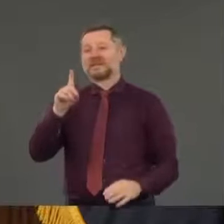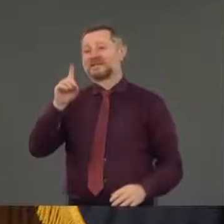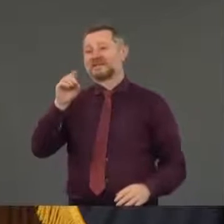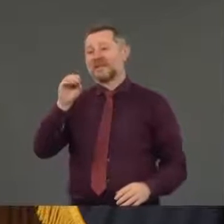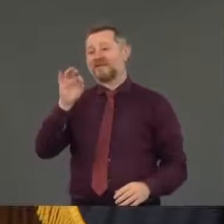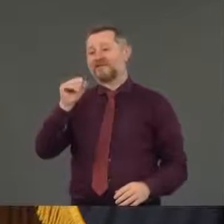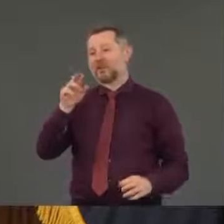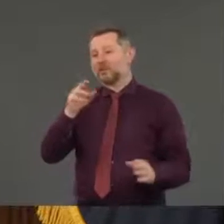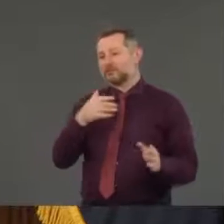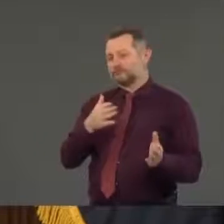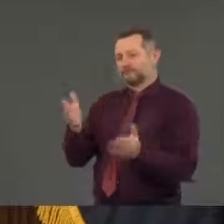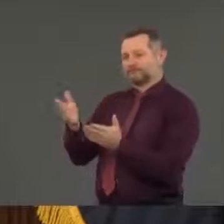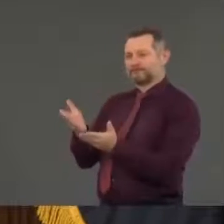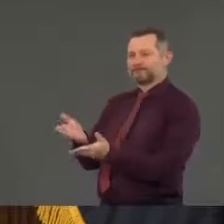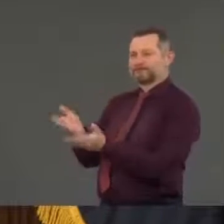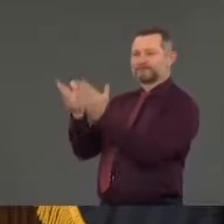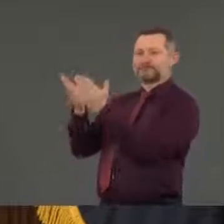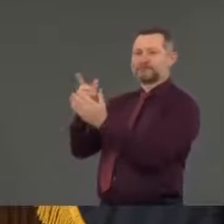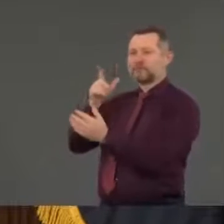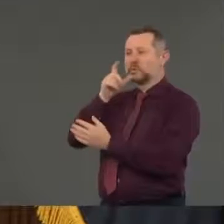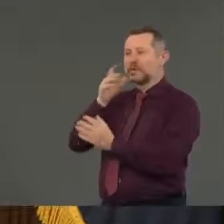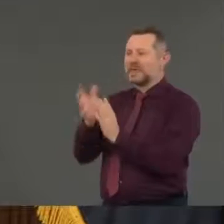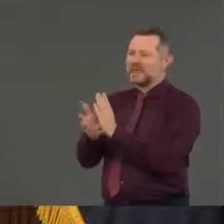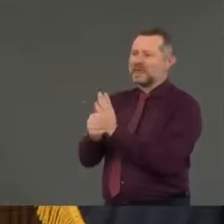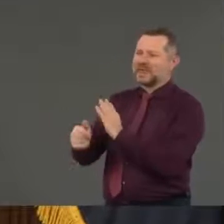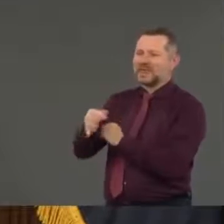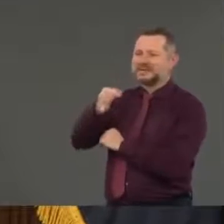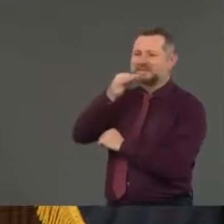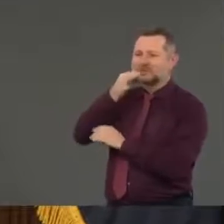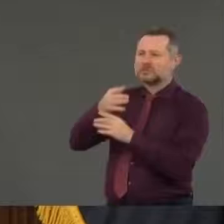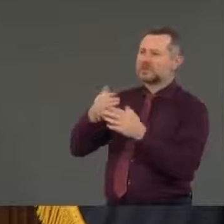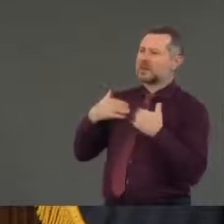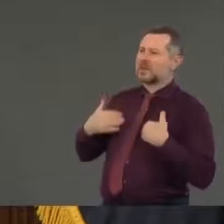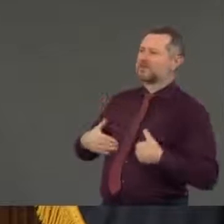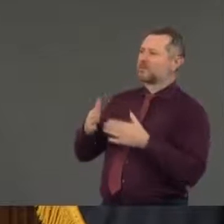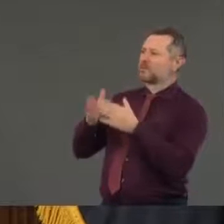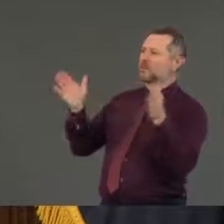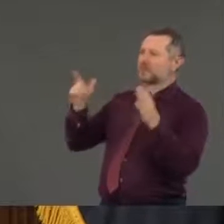health experts, and